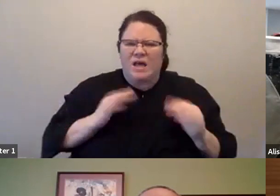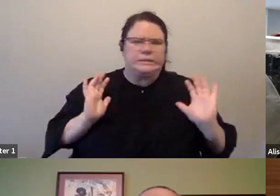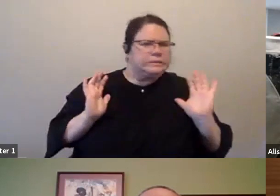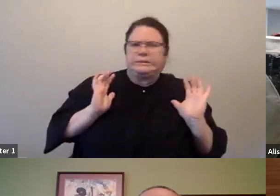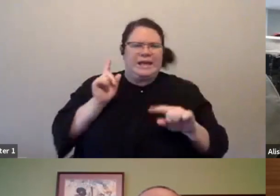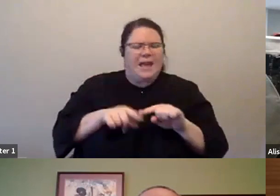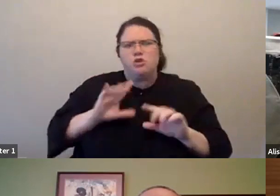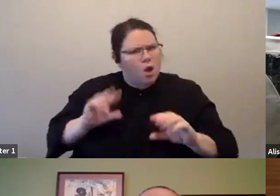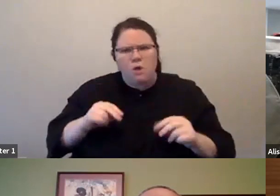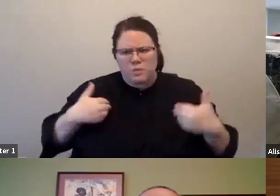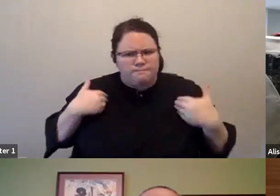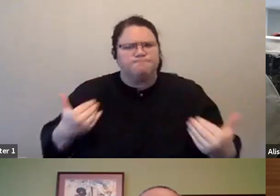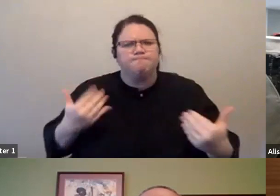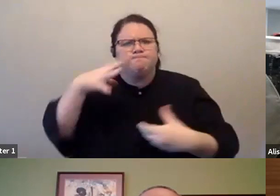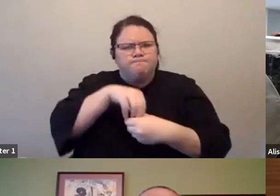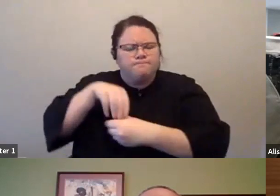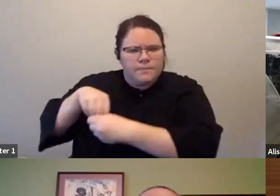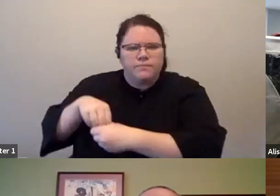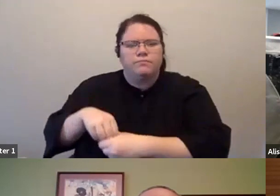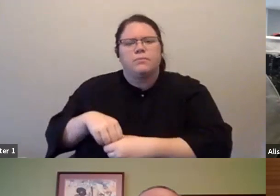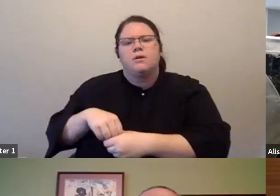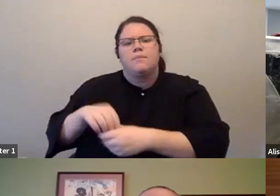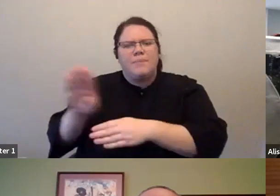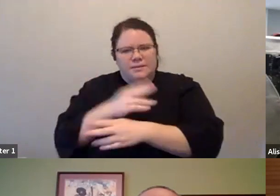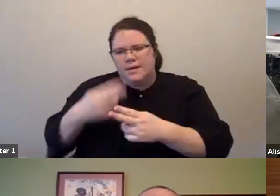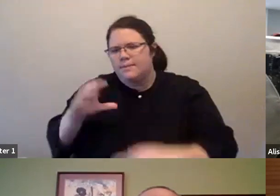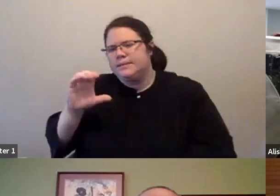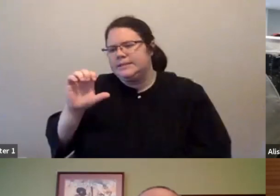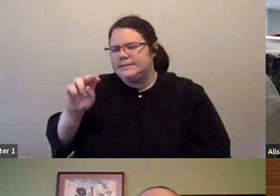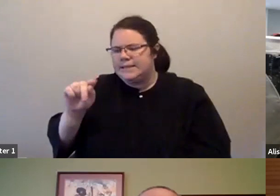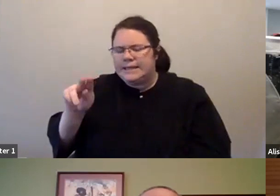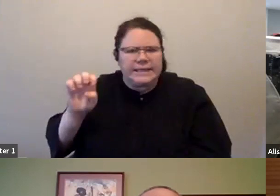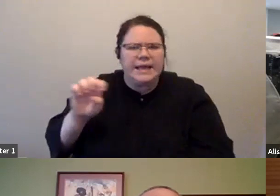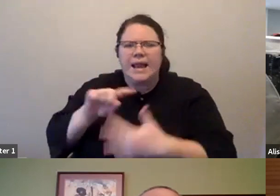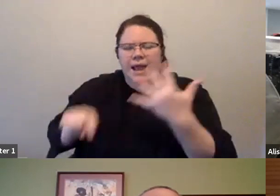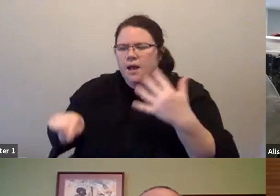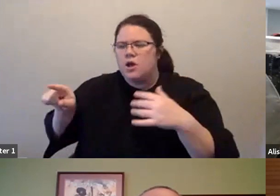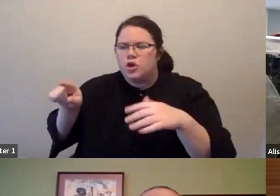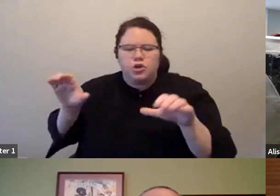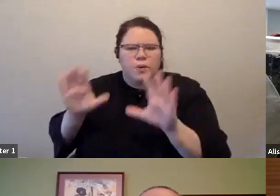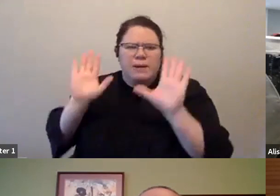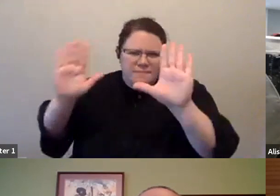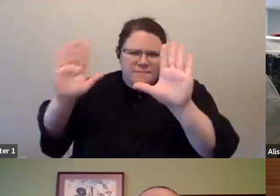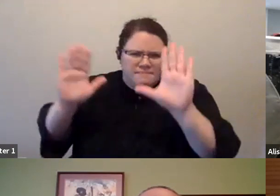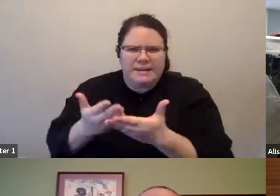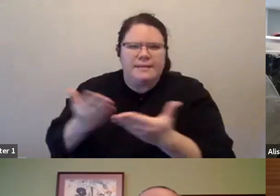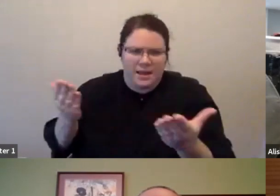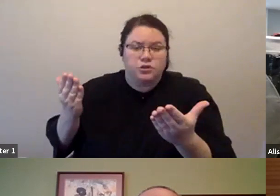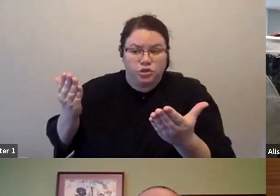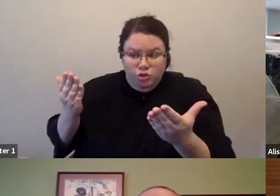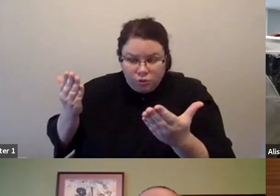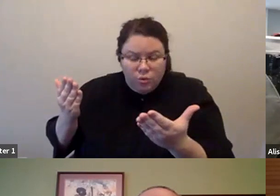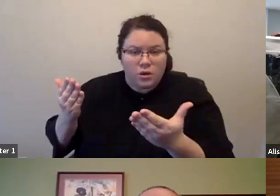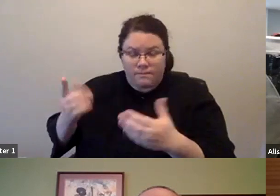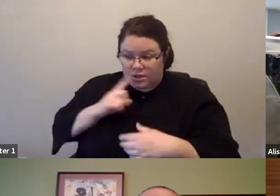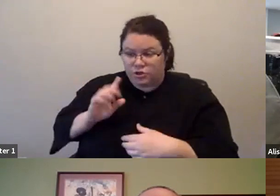the organizations, you know, such as, you know, Centene, and, you know, just doubling down on everything that, you know, to be able to ensure that the